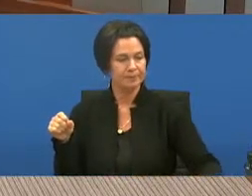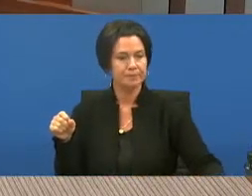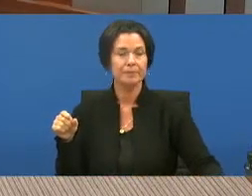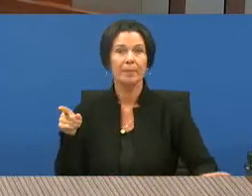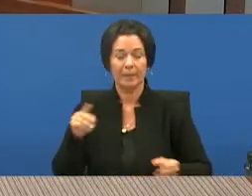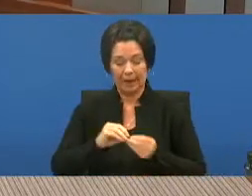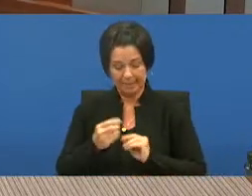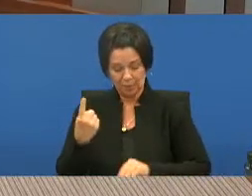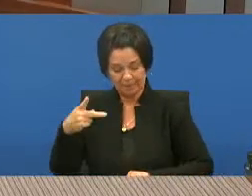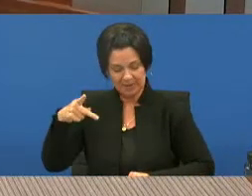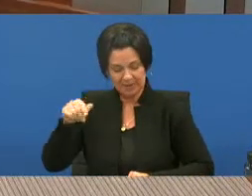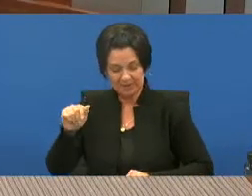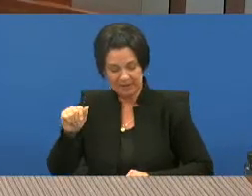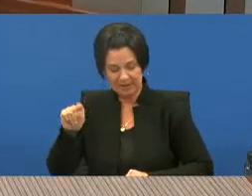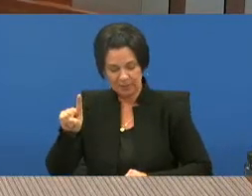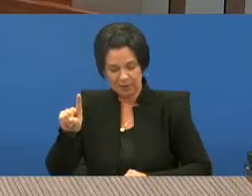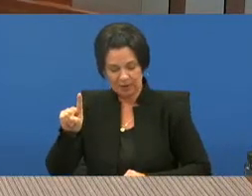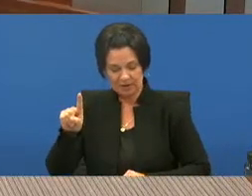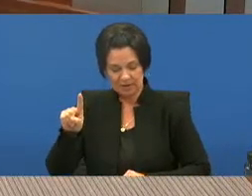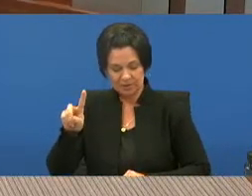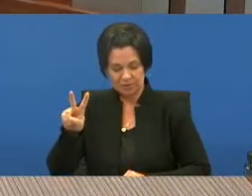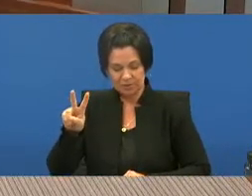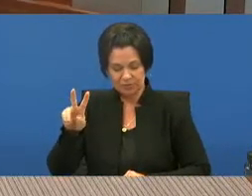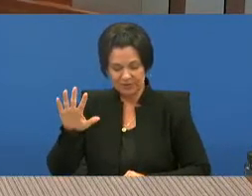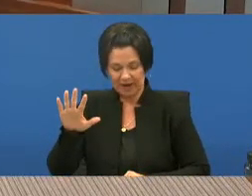Item 1, PA